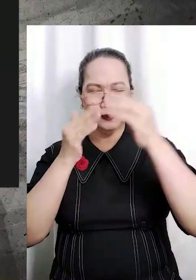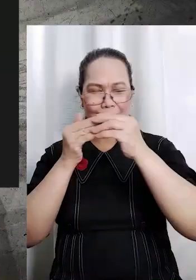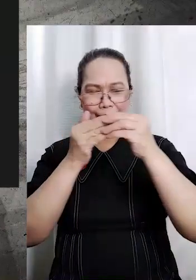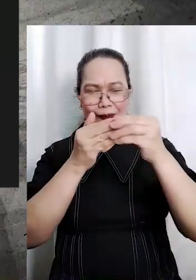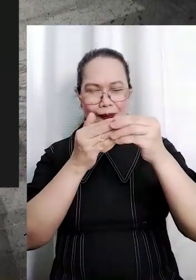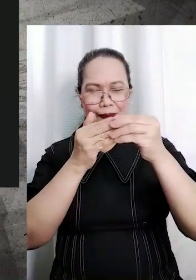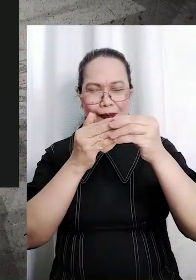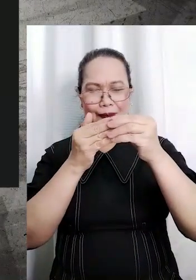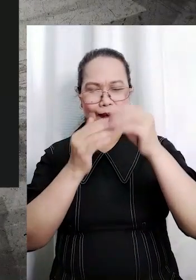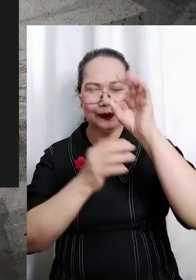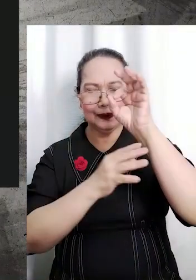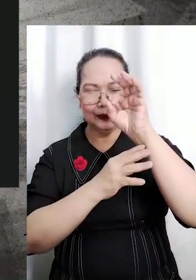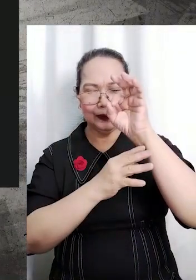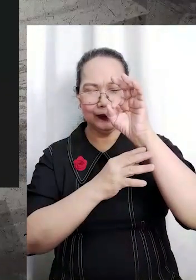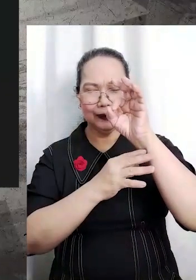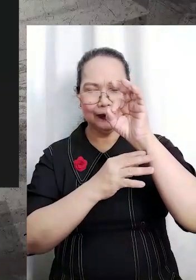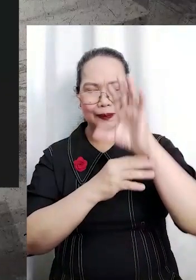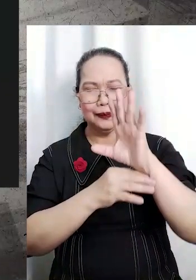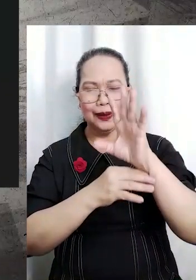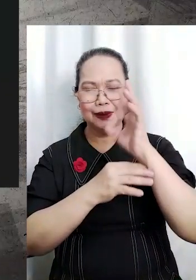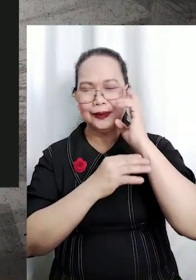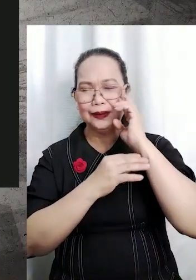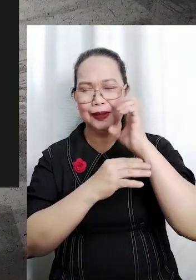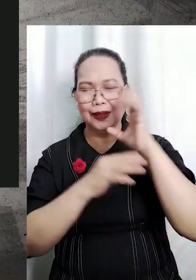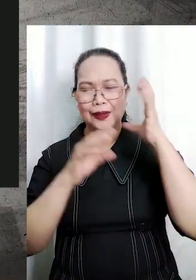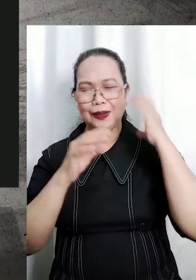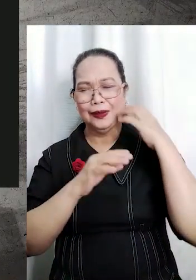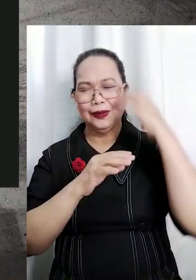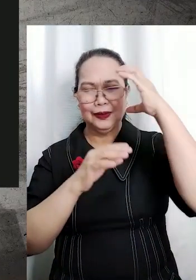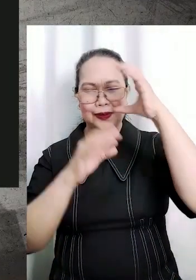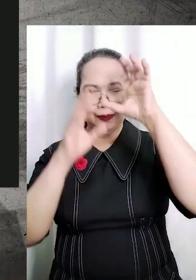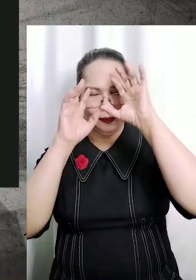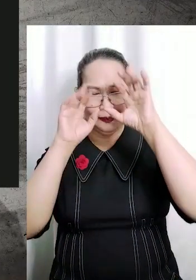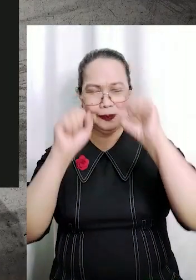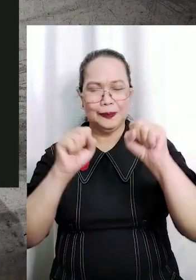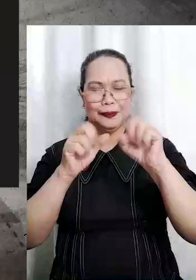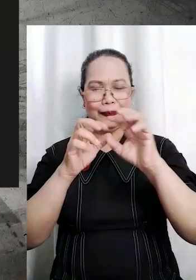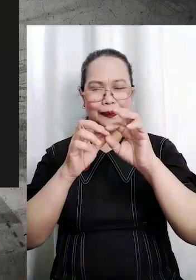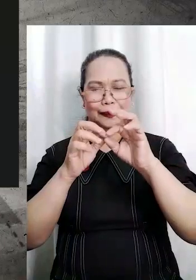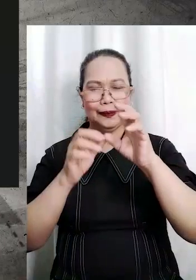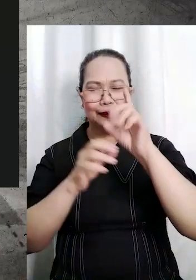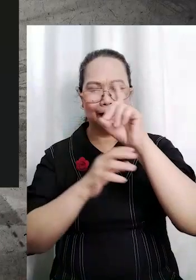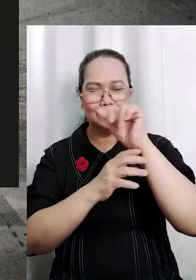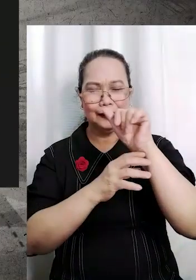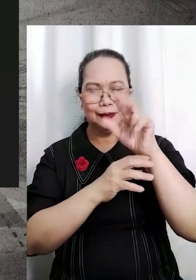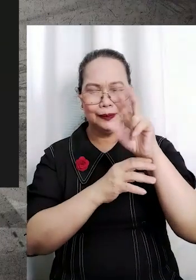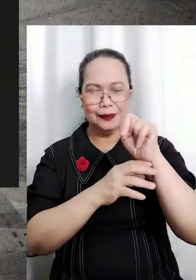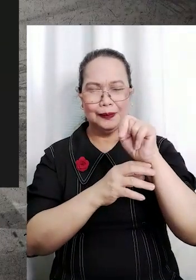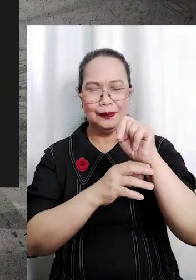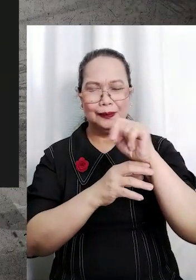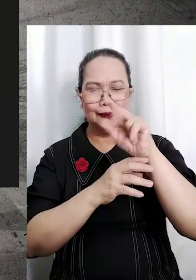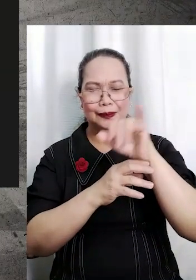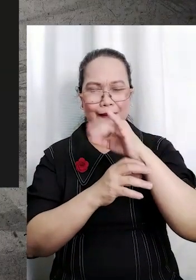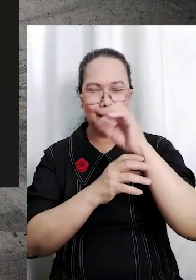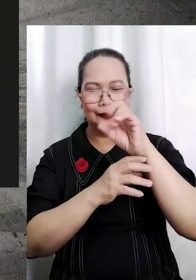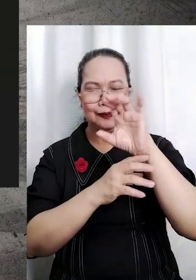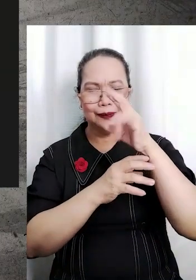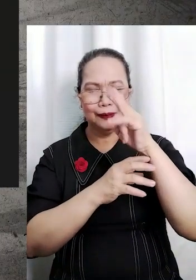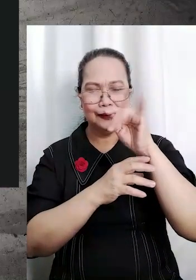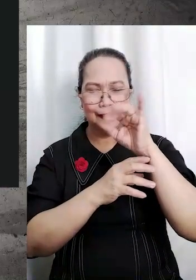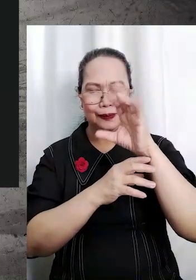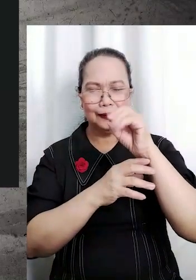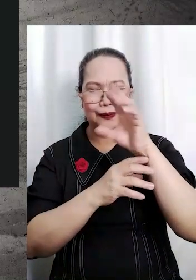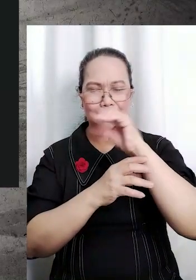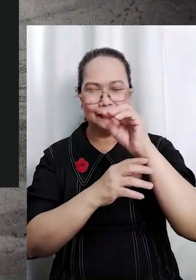you under the leadership of our chairman, Reverend Avante, and Brother Dan Nahos,